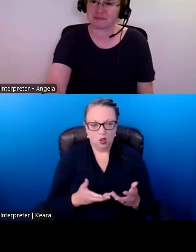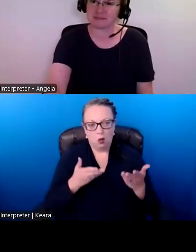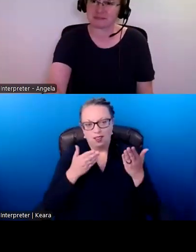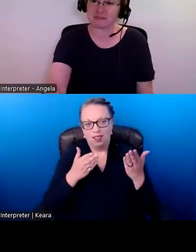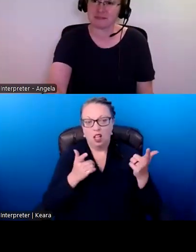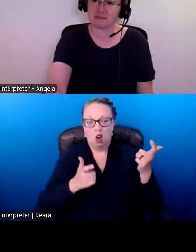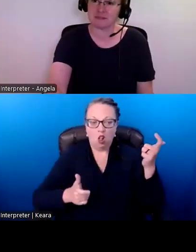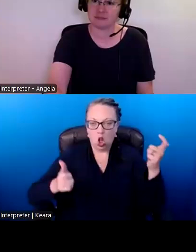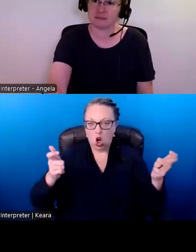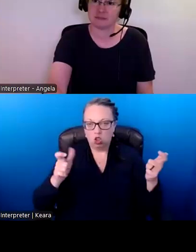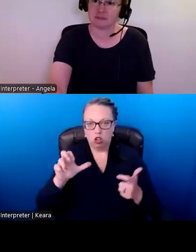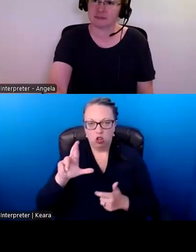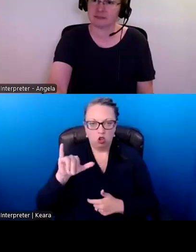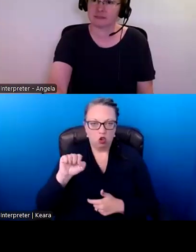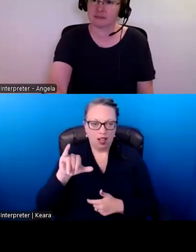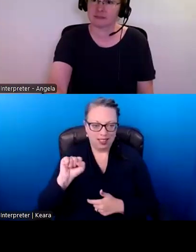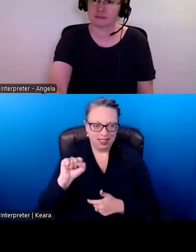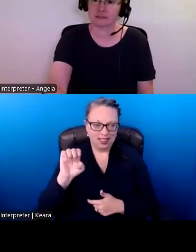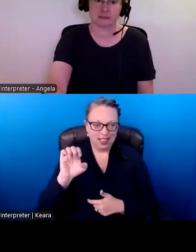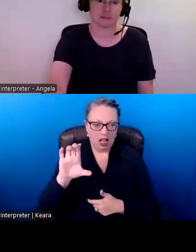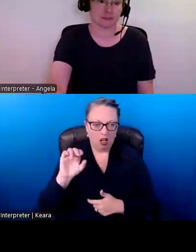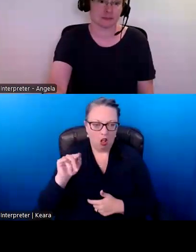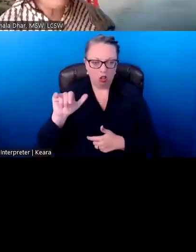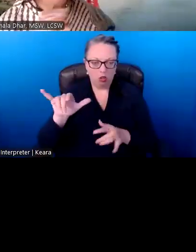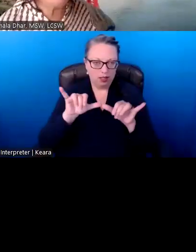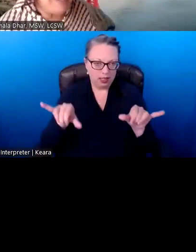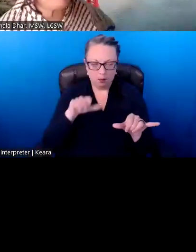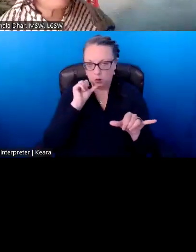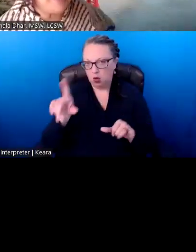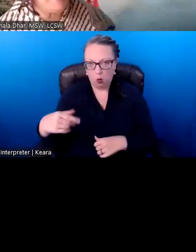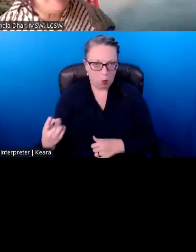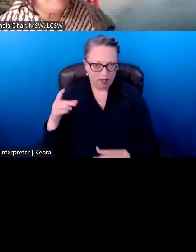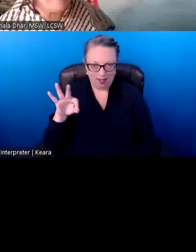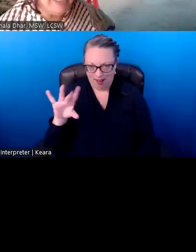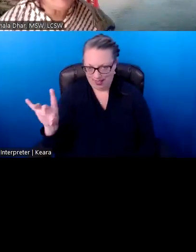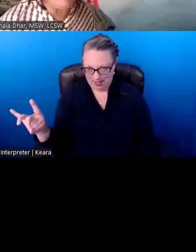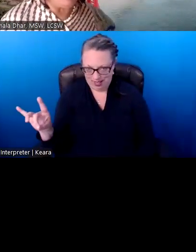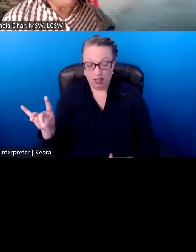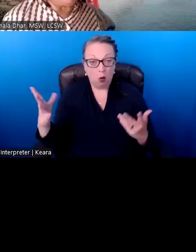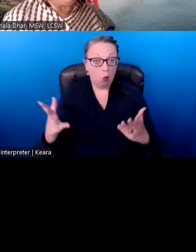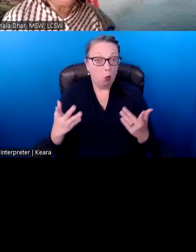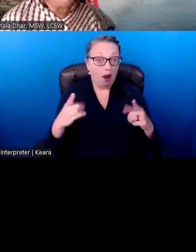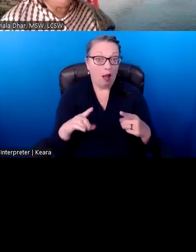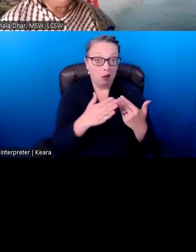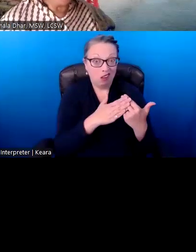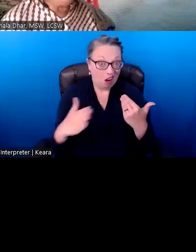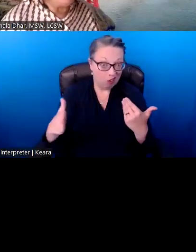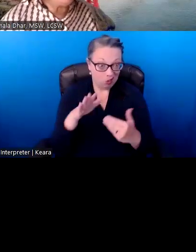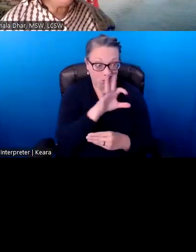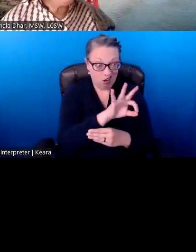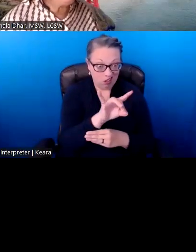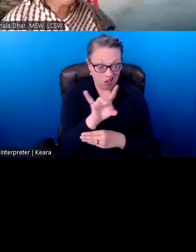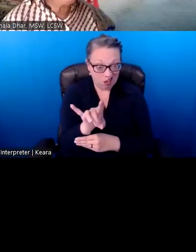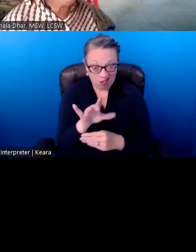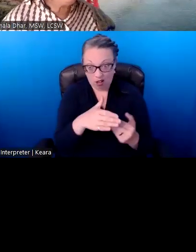ecological system. So it's not just 988. What happens after 988 is equally important. Next